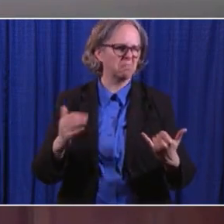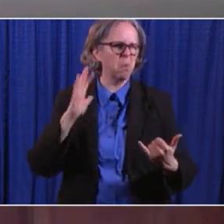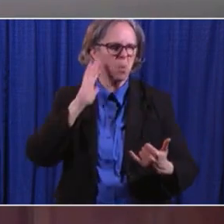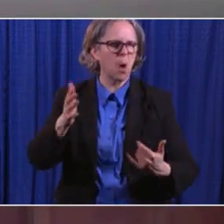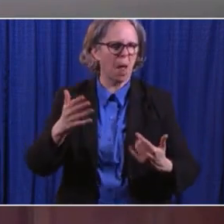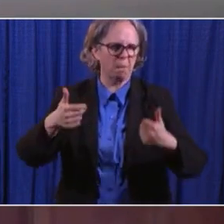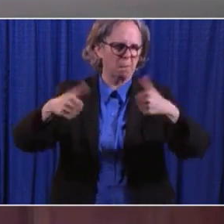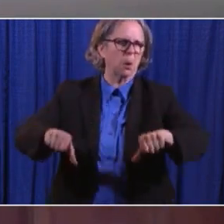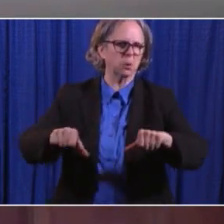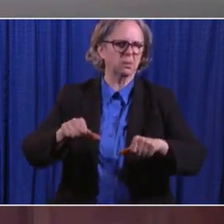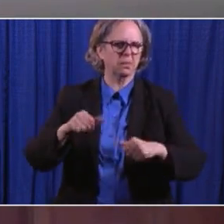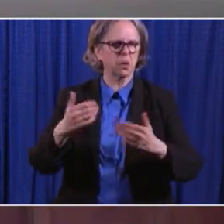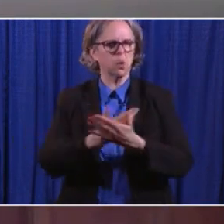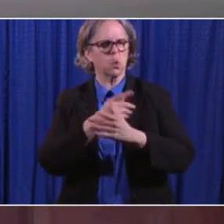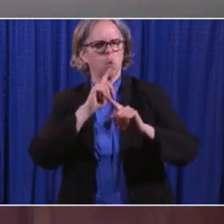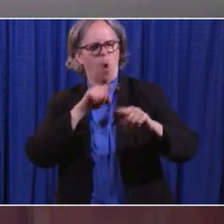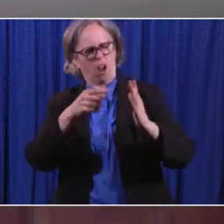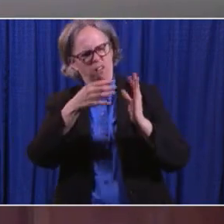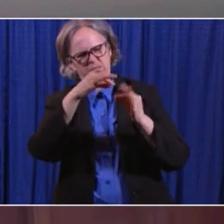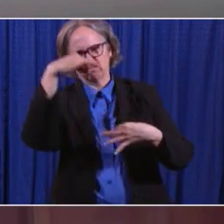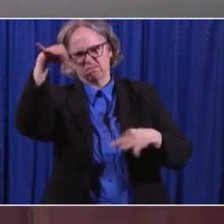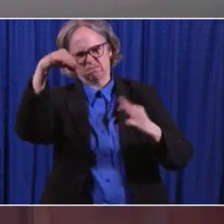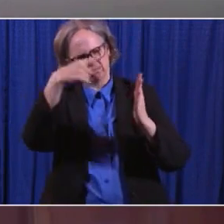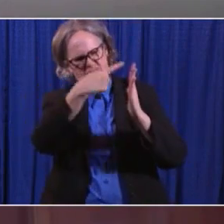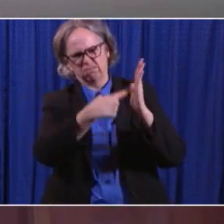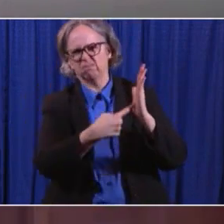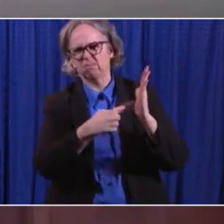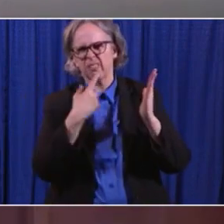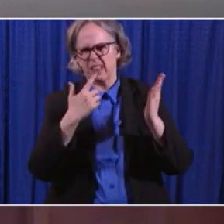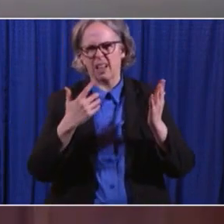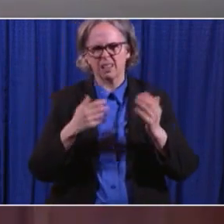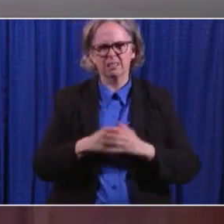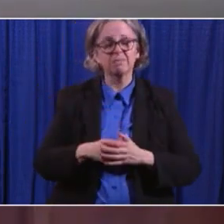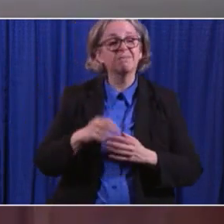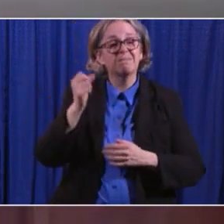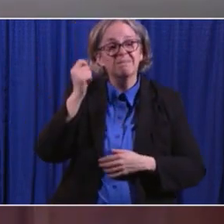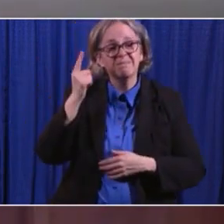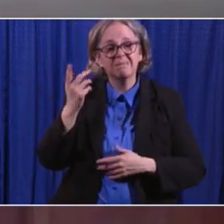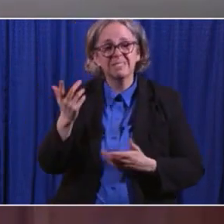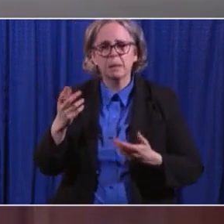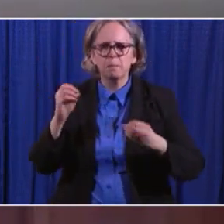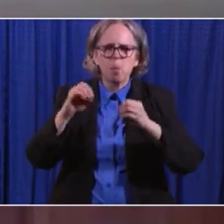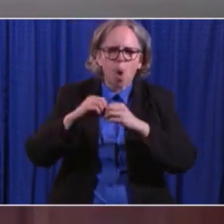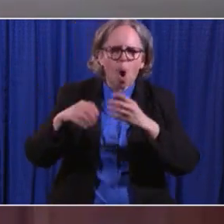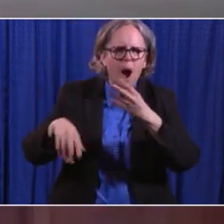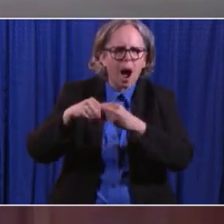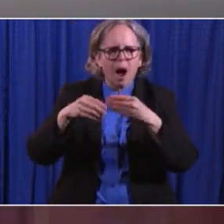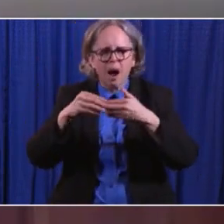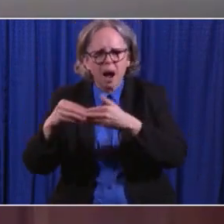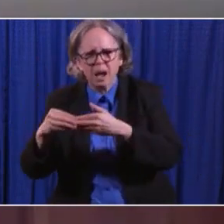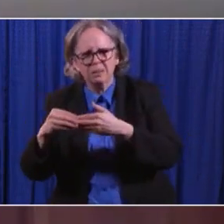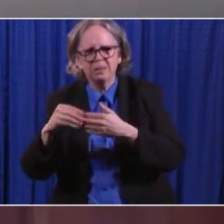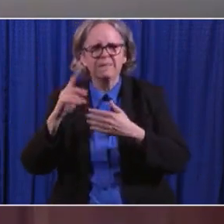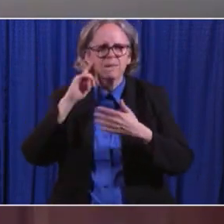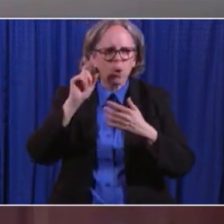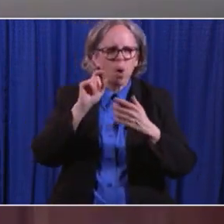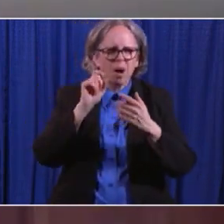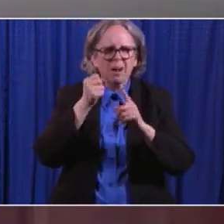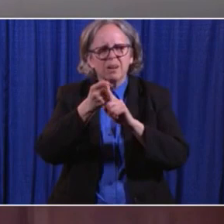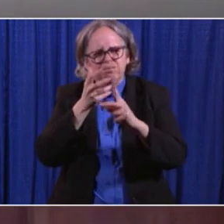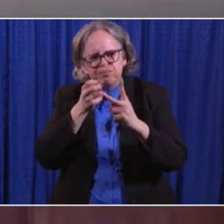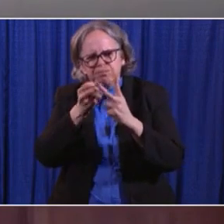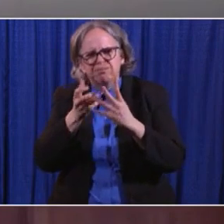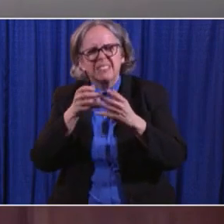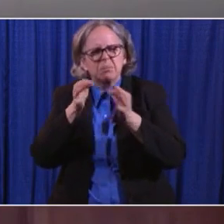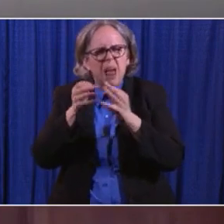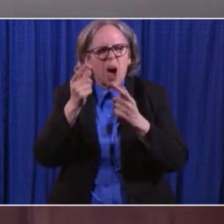wraps into it. And then some of the additional guidance that we talked about to help with this, to help with proms, help with